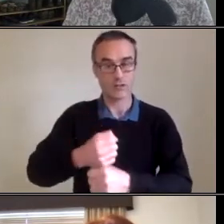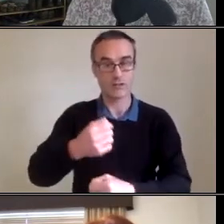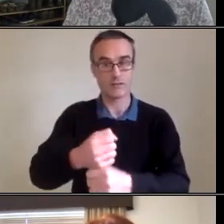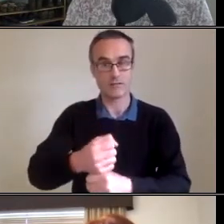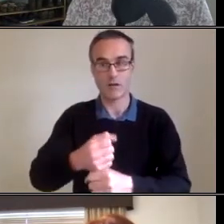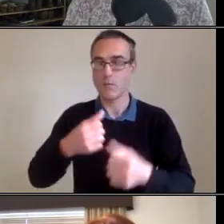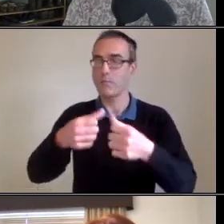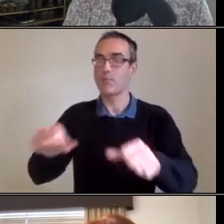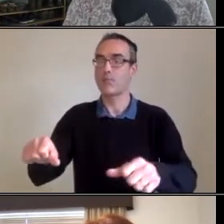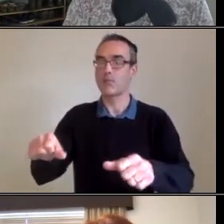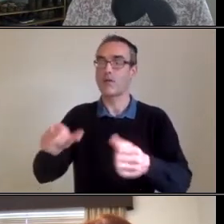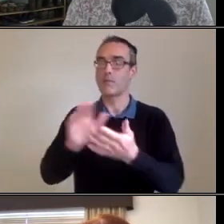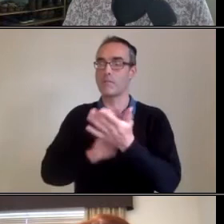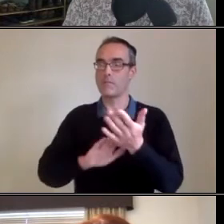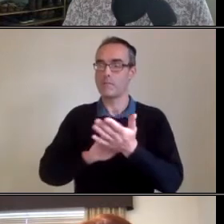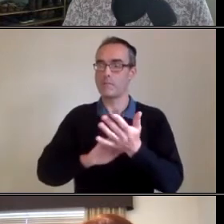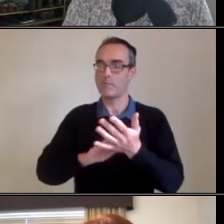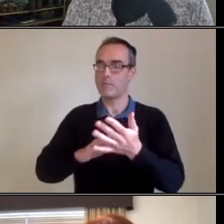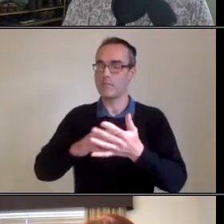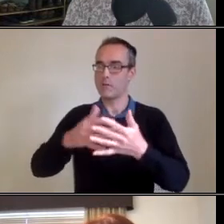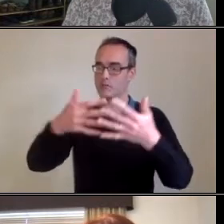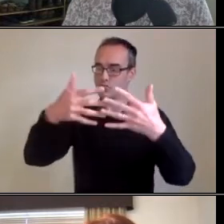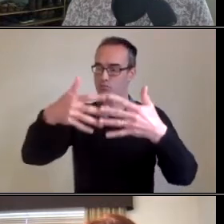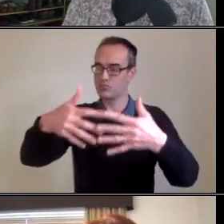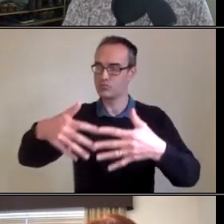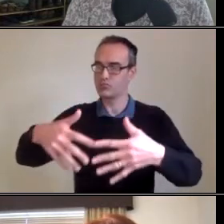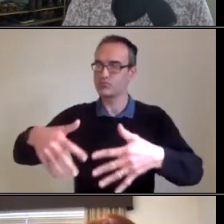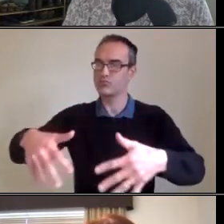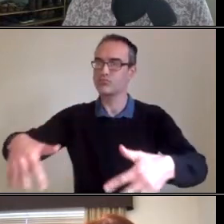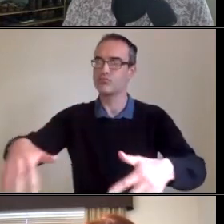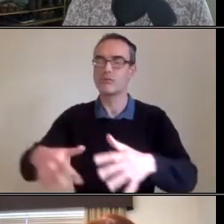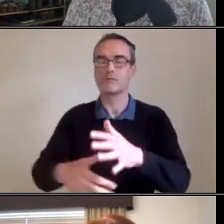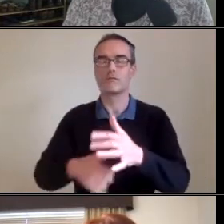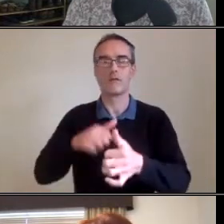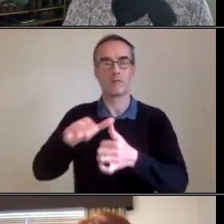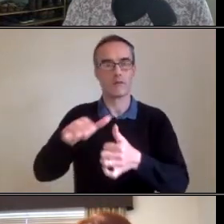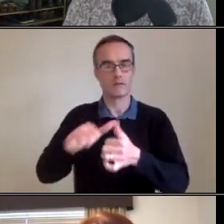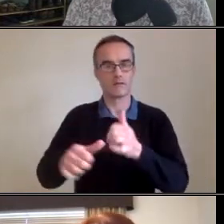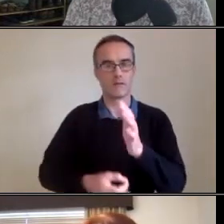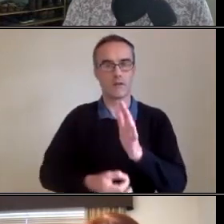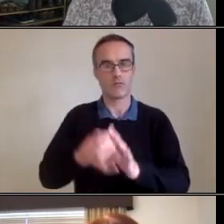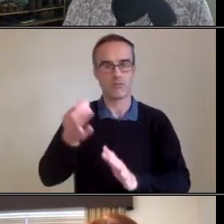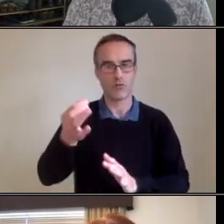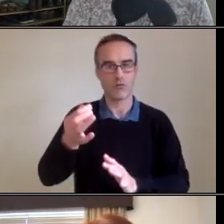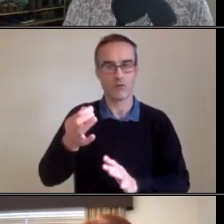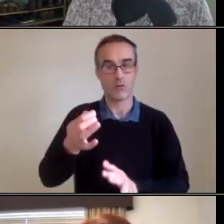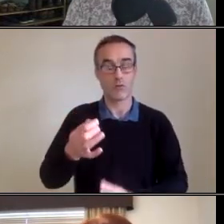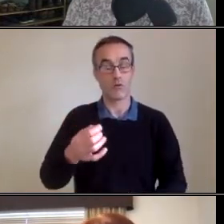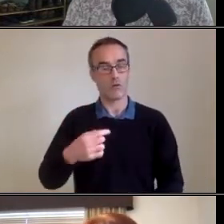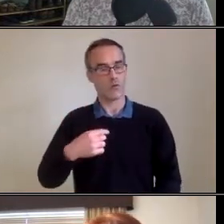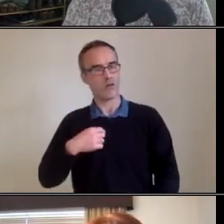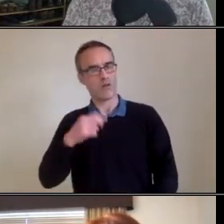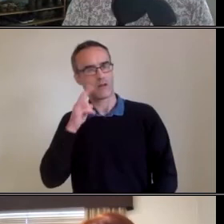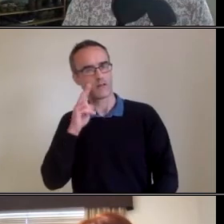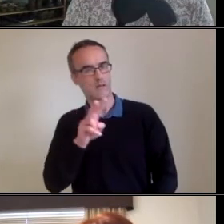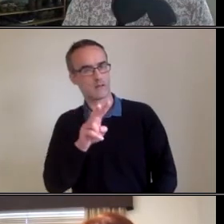of your systems. And it also, you know, I know myself when I look at, for example, a panel and it's, you know, with respect, it's all older white men,